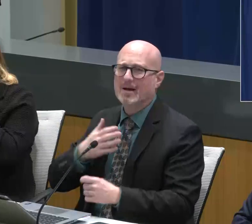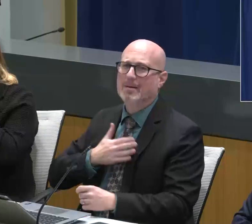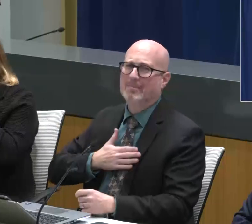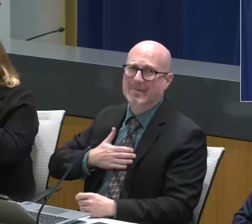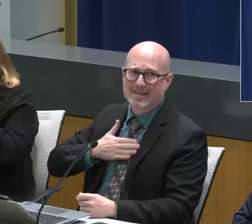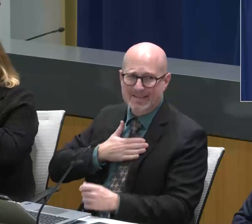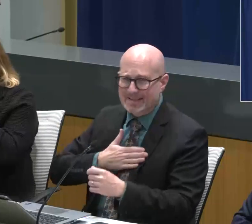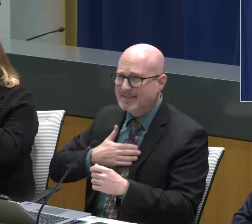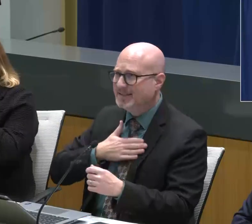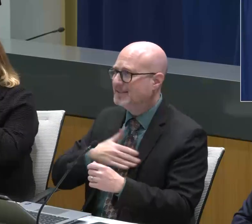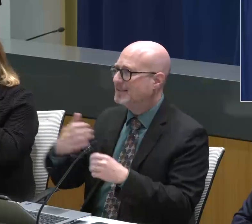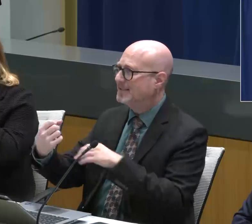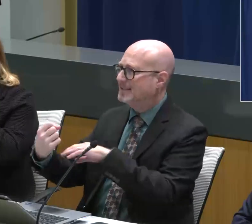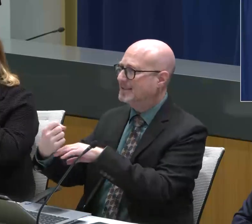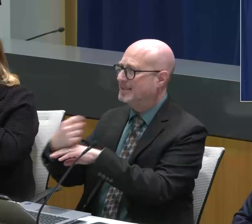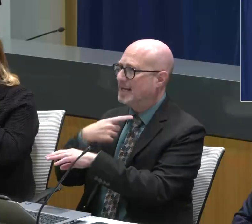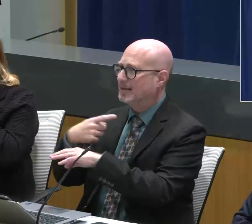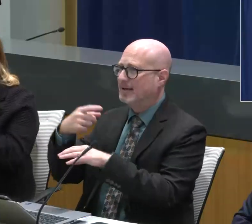If you have any